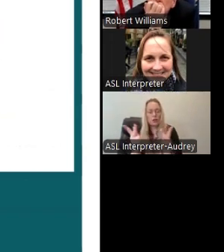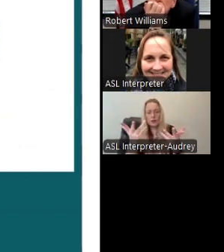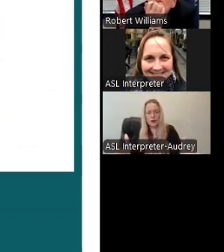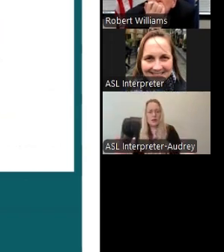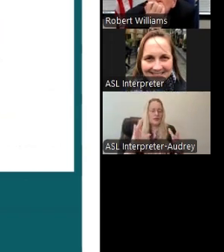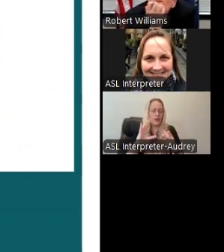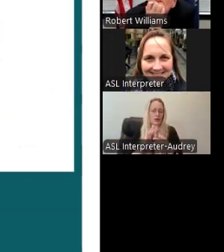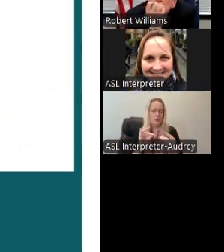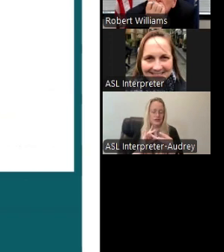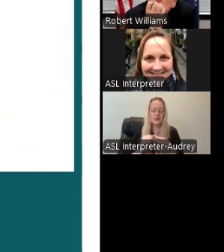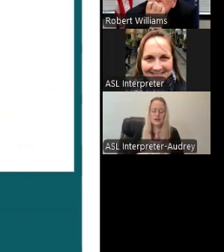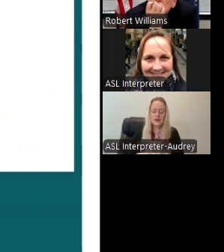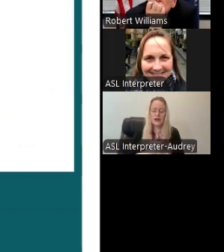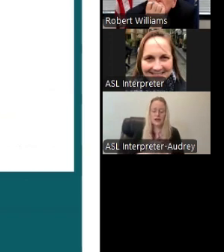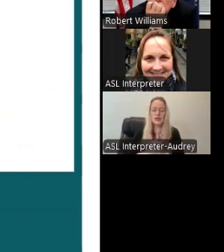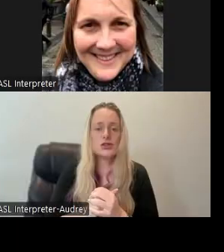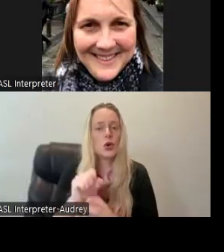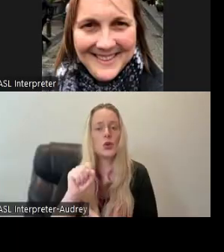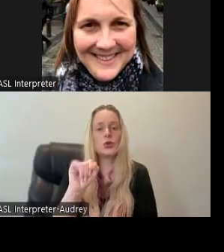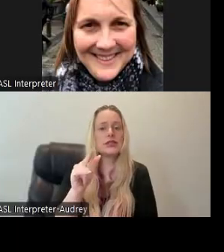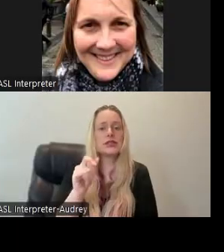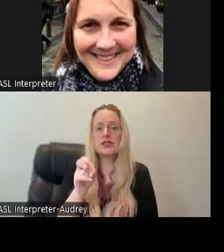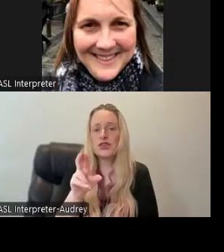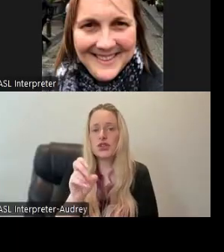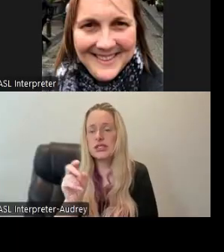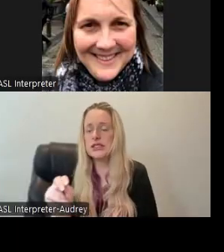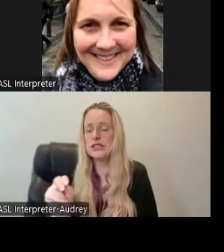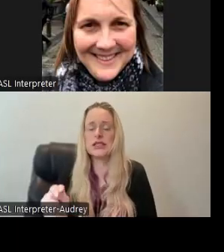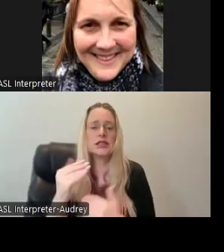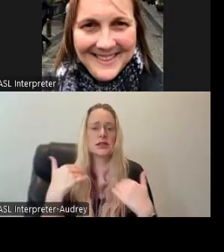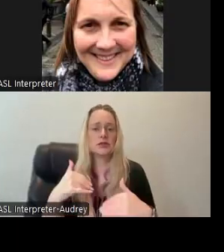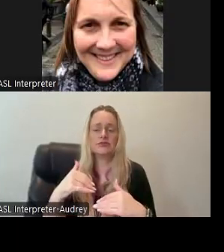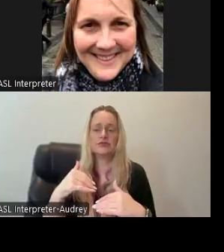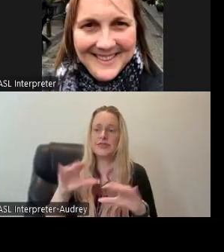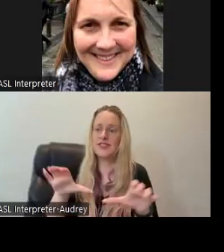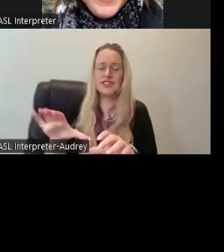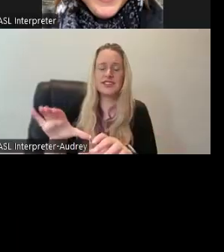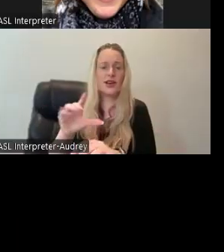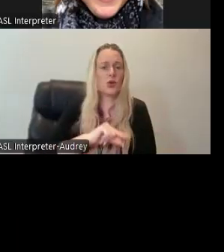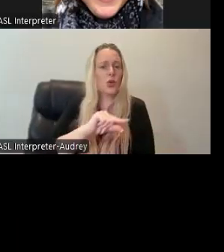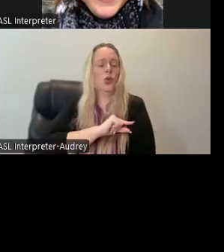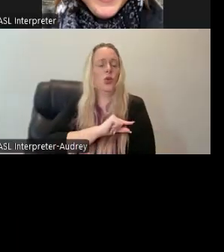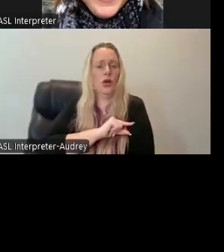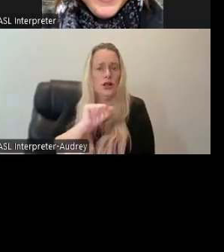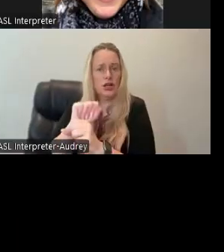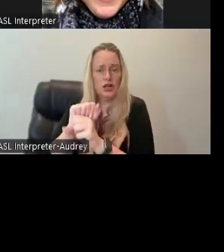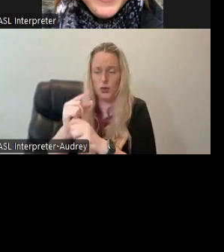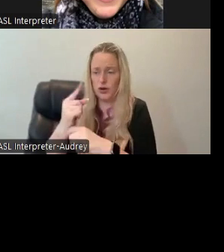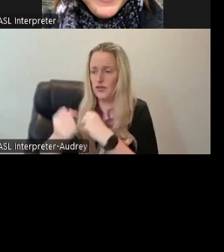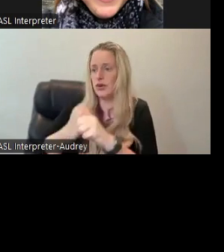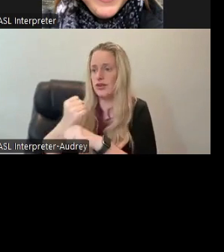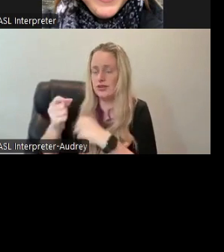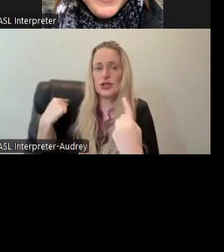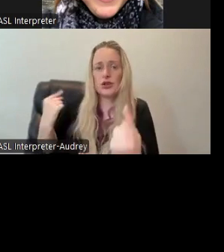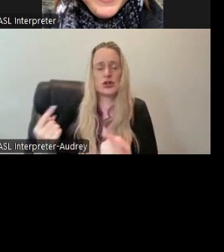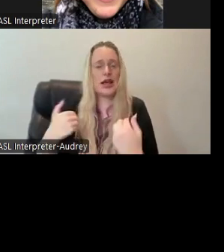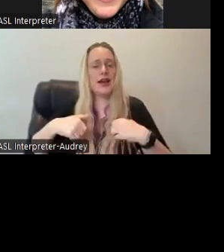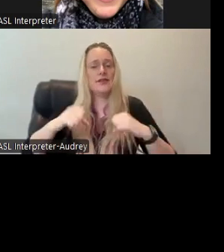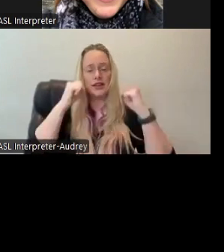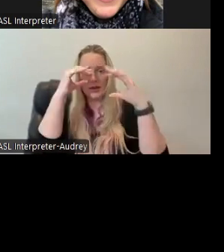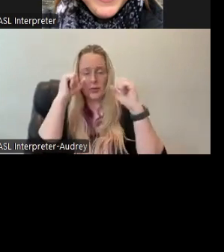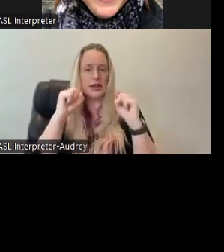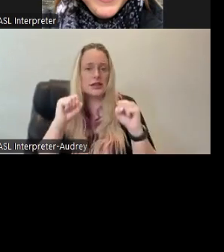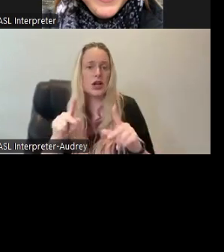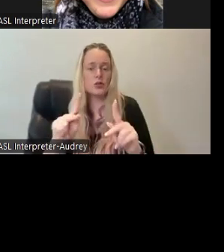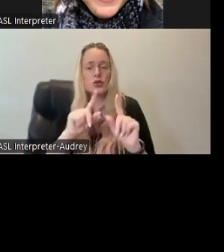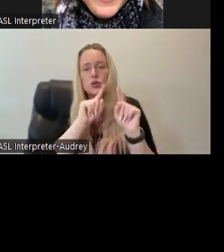said. Silverstein has done, quality work over the years. I had a really amazing opportunity to go